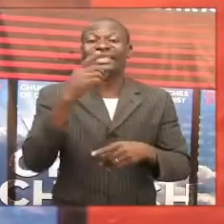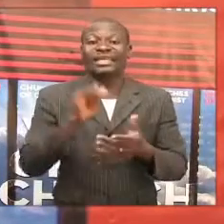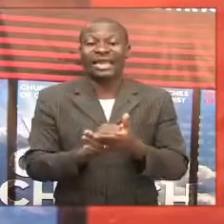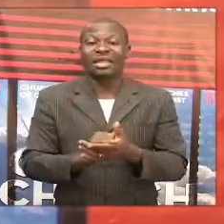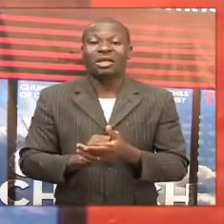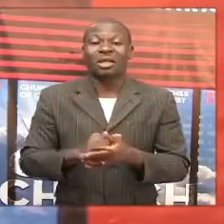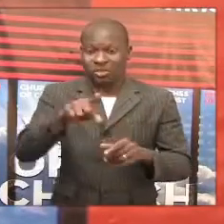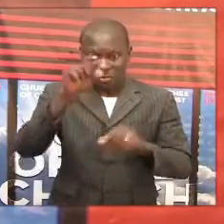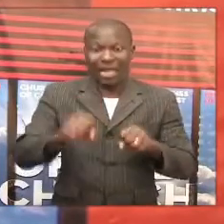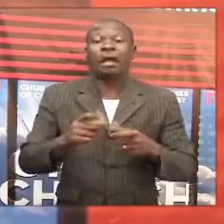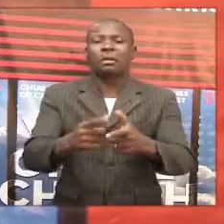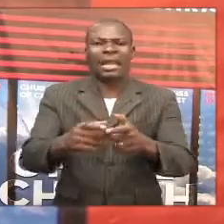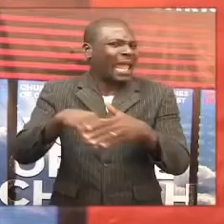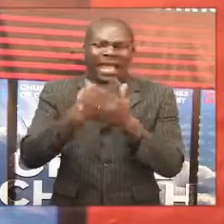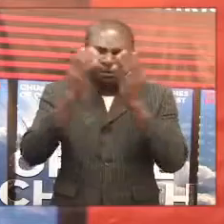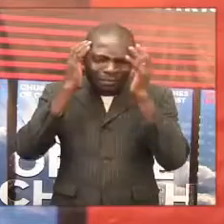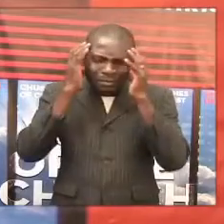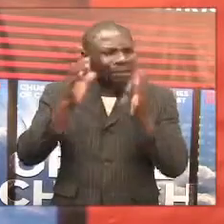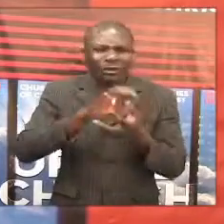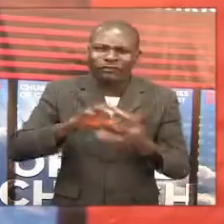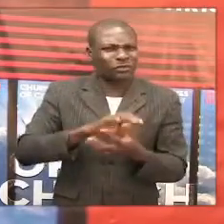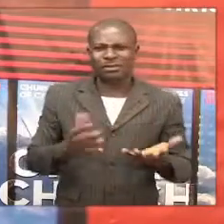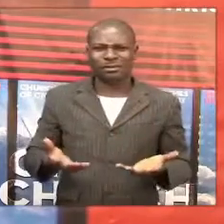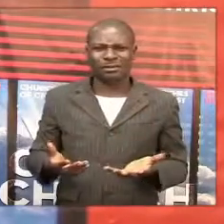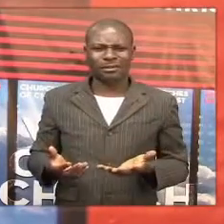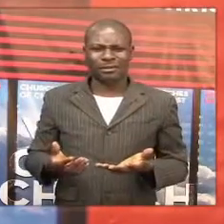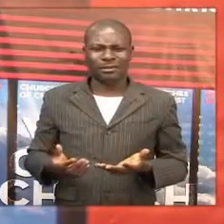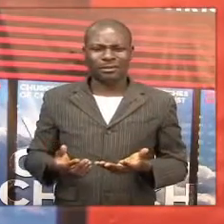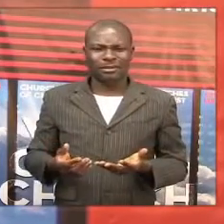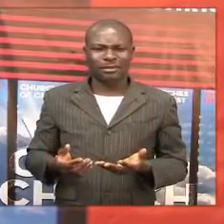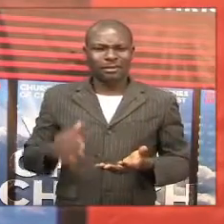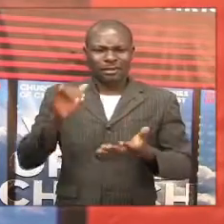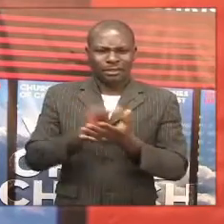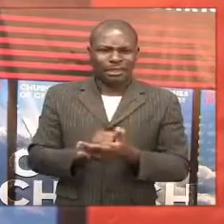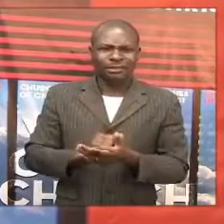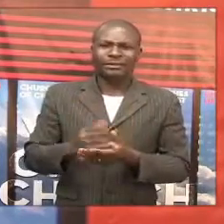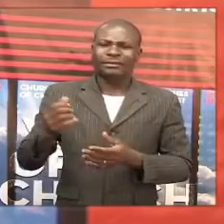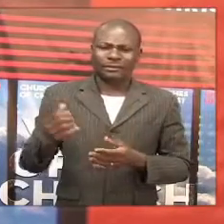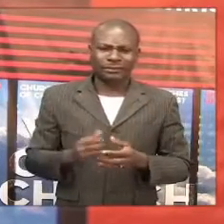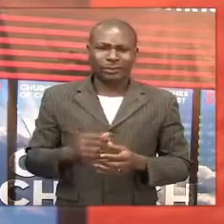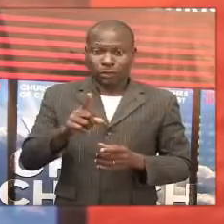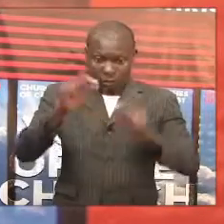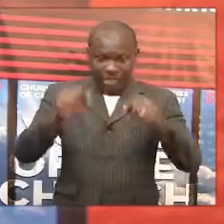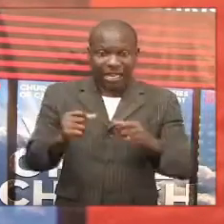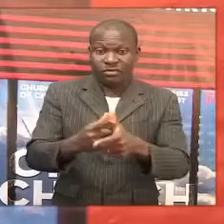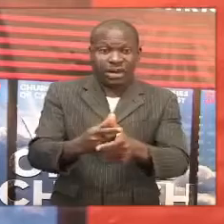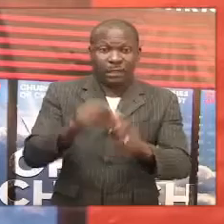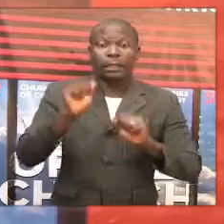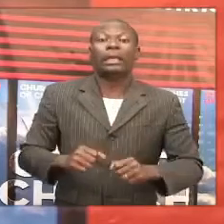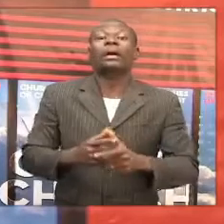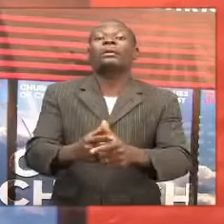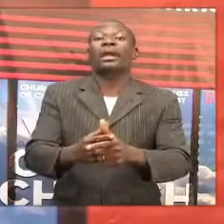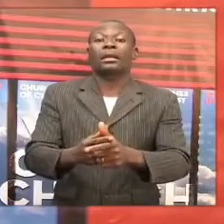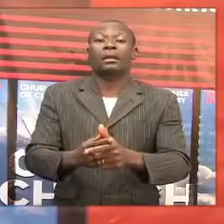Matthew 24 verse 20. Sa saadi ya neche sa temuda no dura. Uwa ni mrika tupa no. Ube tu miye gane, efri nyanko pa